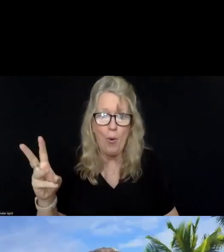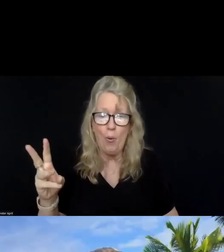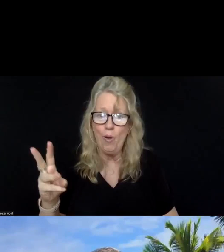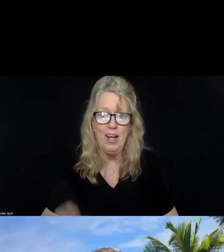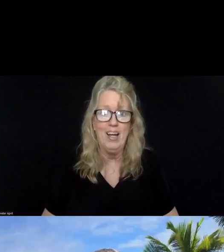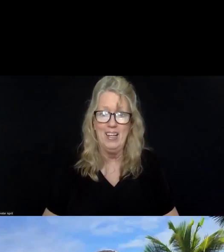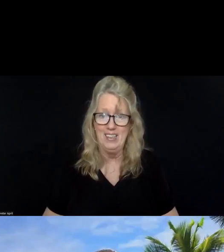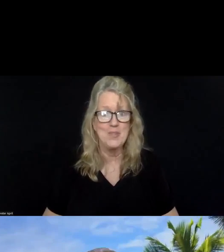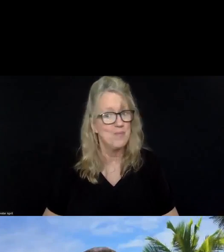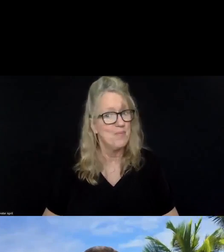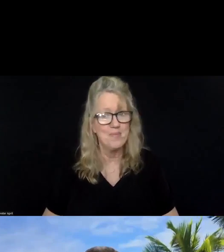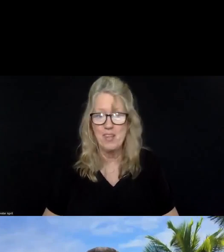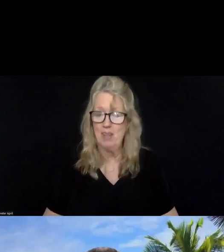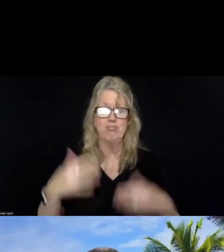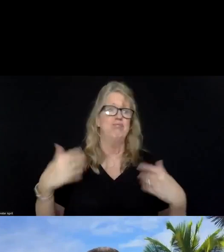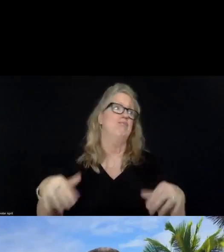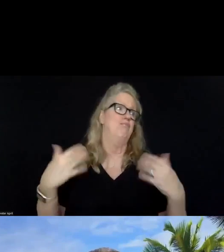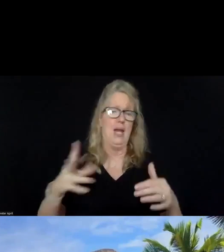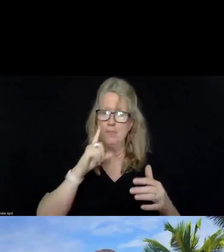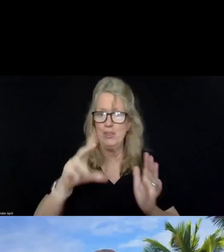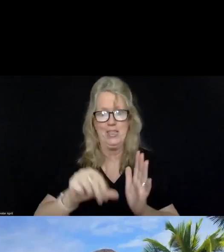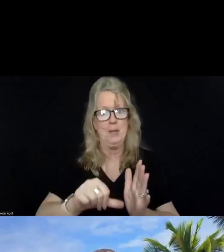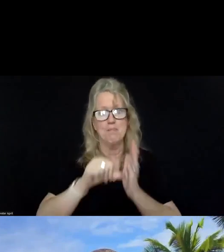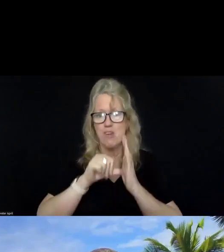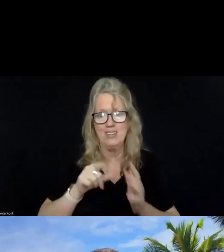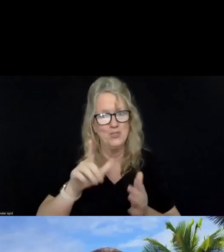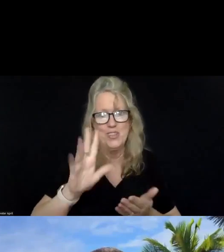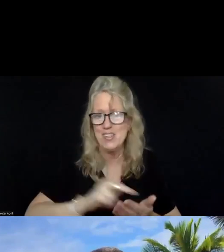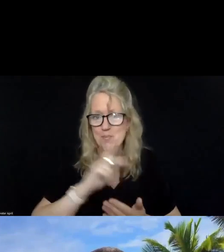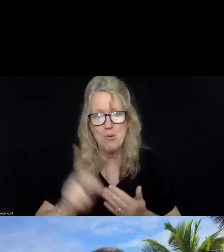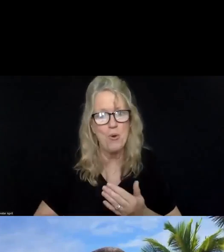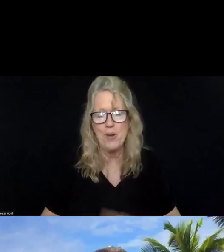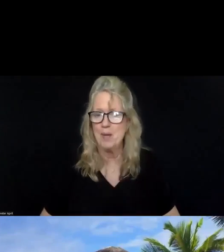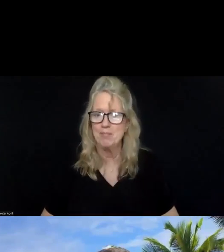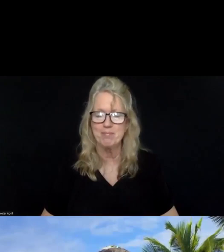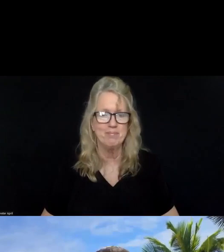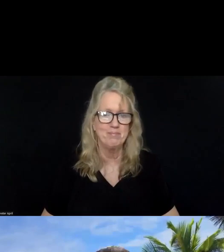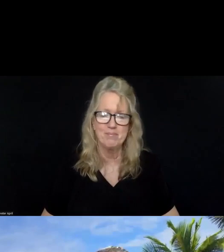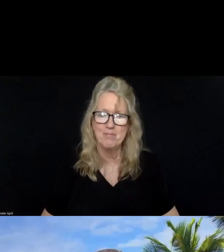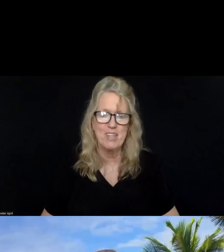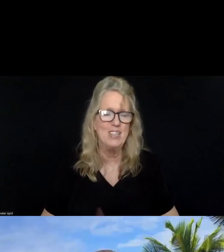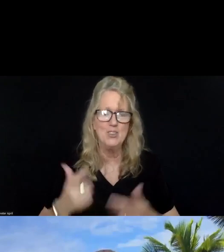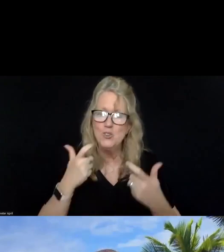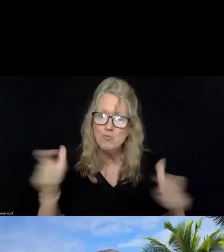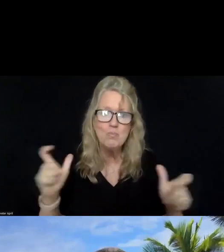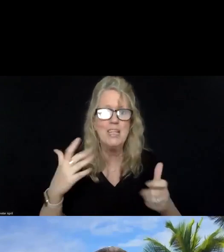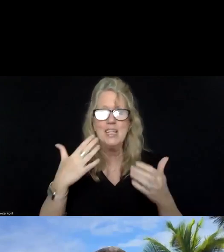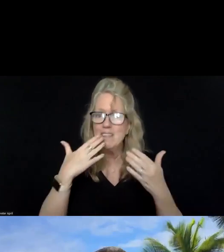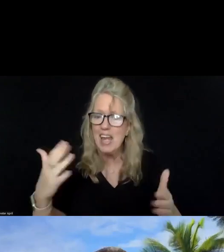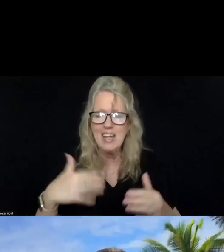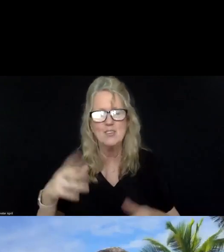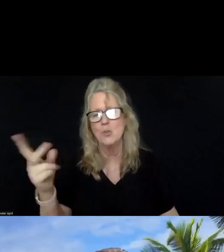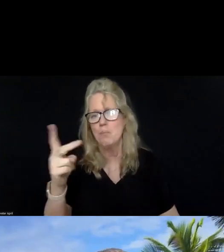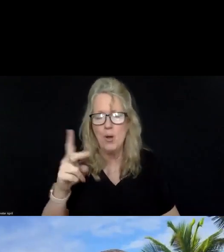just incredibly impressed with this program. I want to give thanks and a big shout out to Katie and